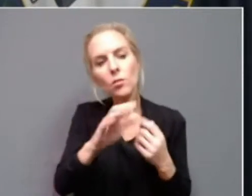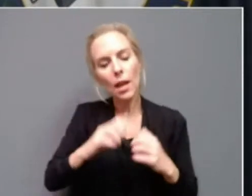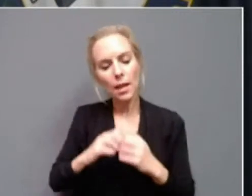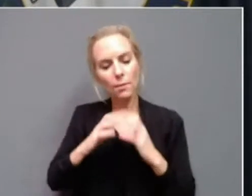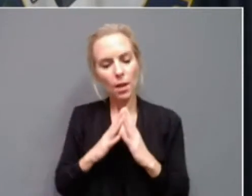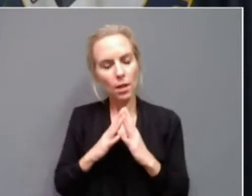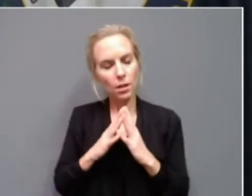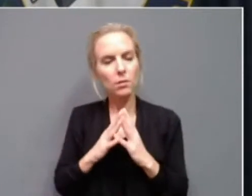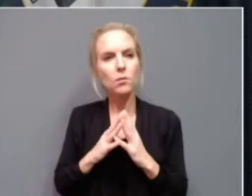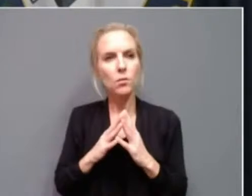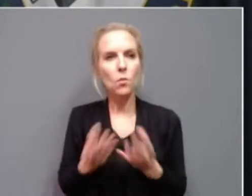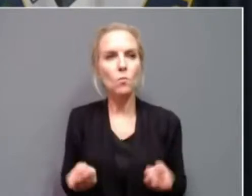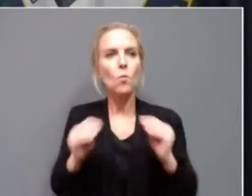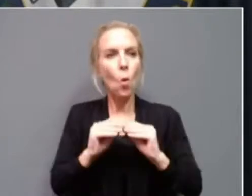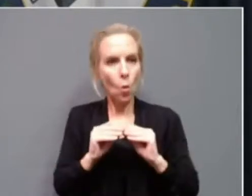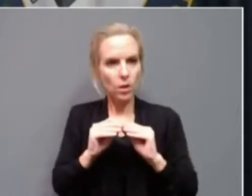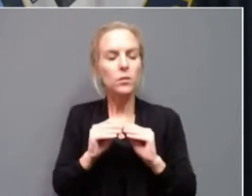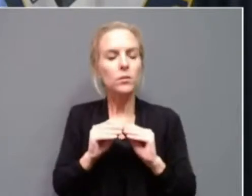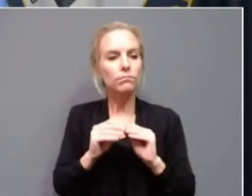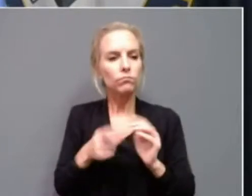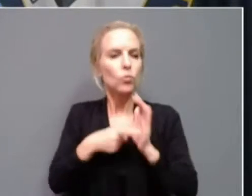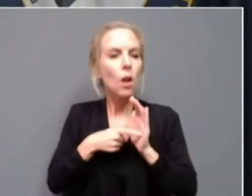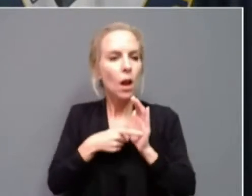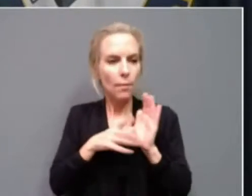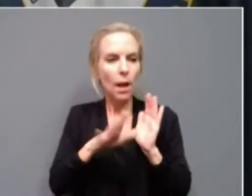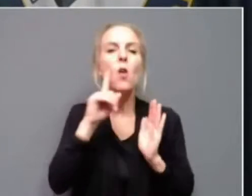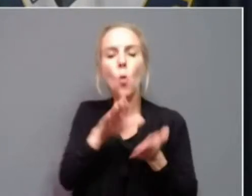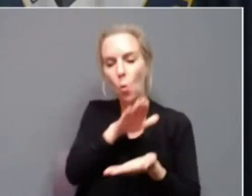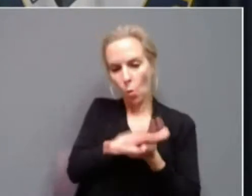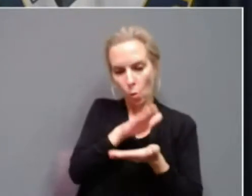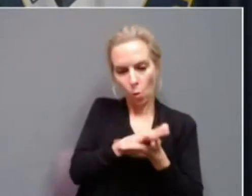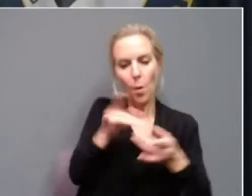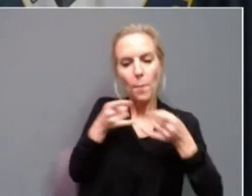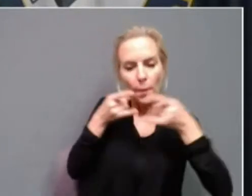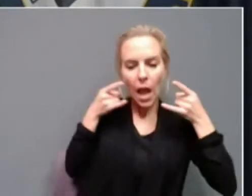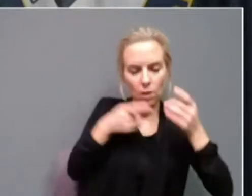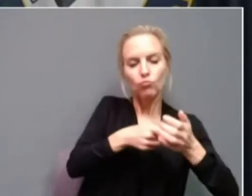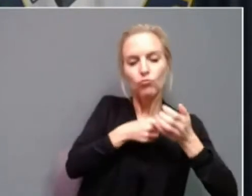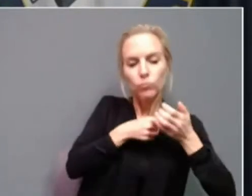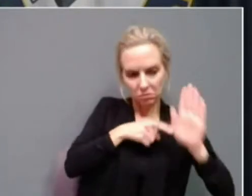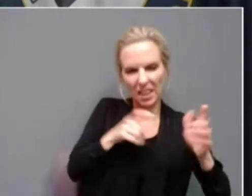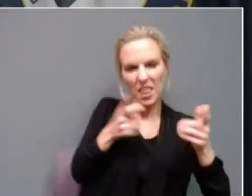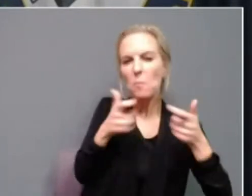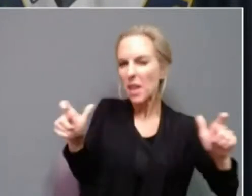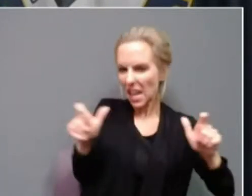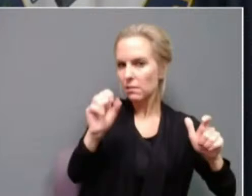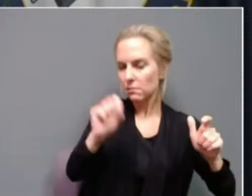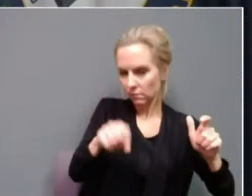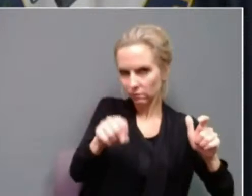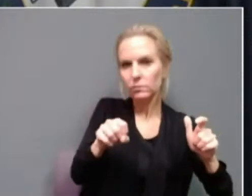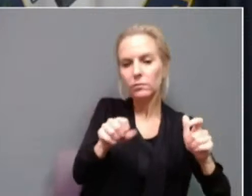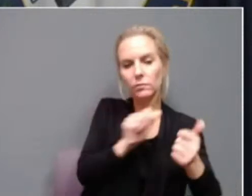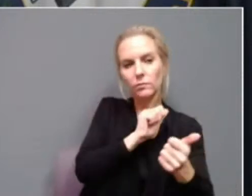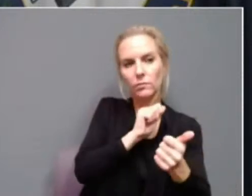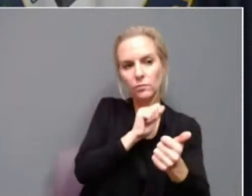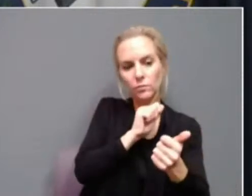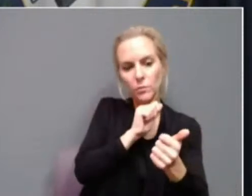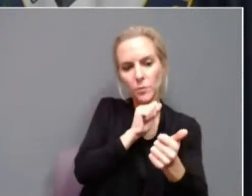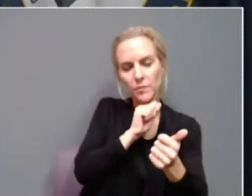more restrictions? I know you talked about the school mask mandate being really, the big one this past a couple of weeks here,